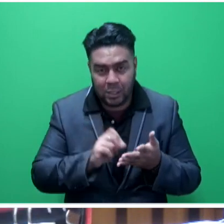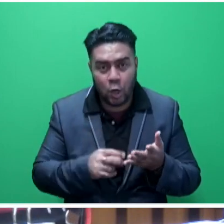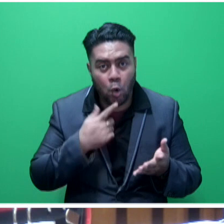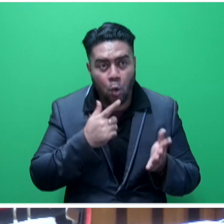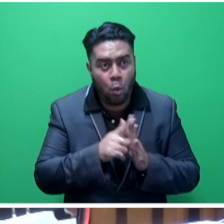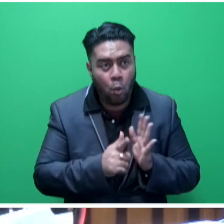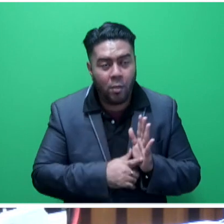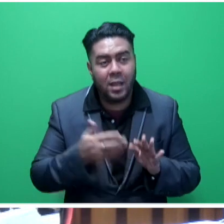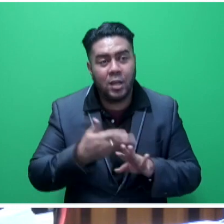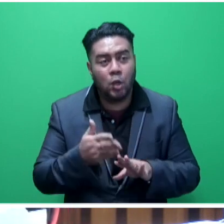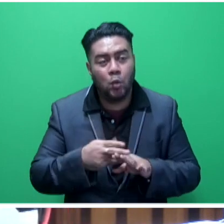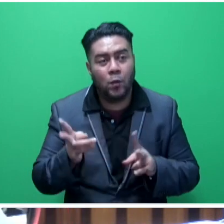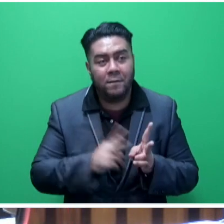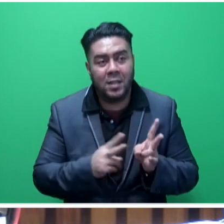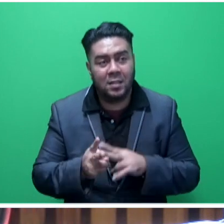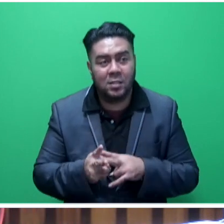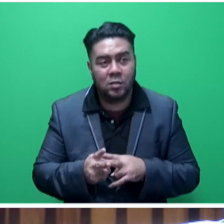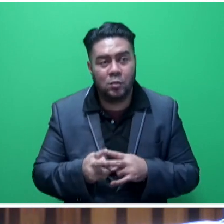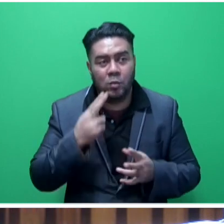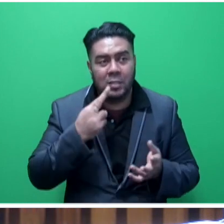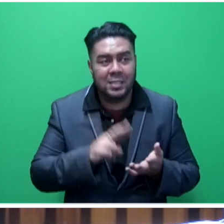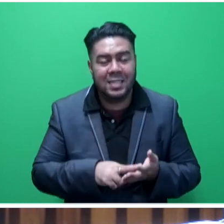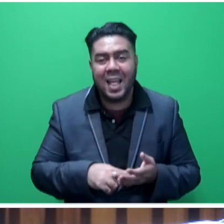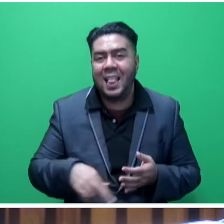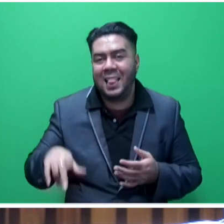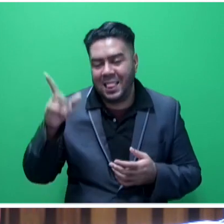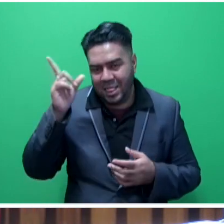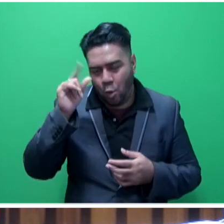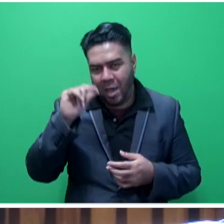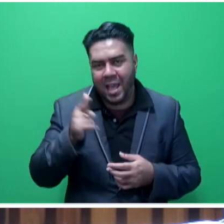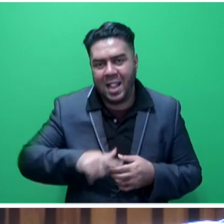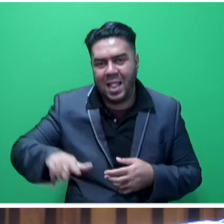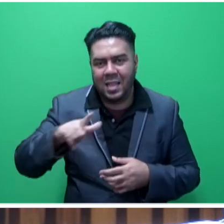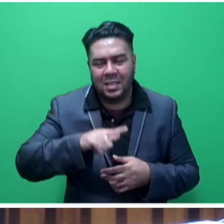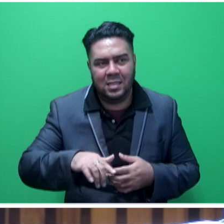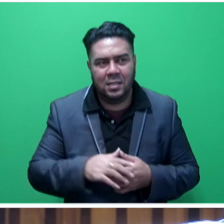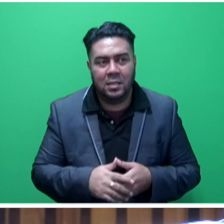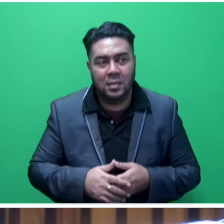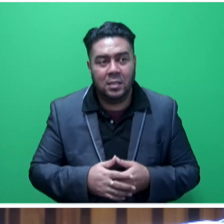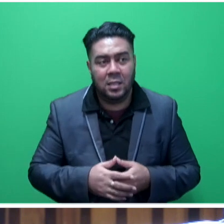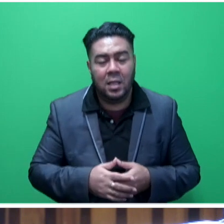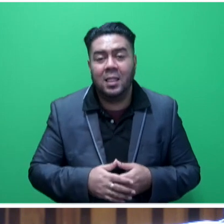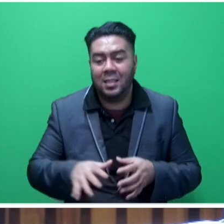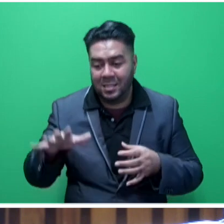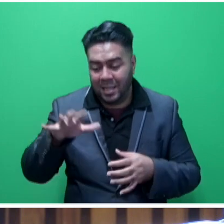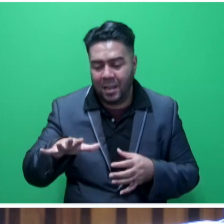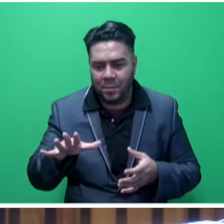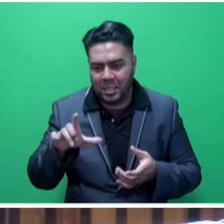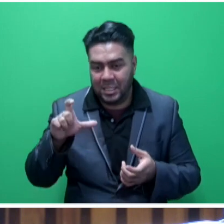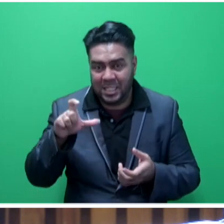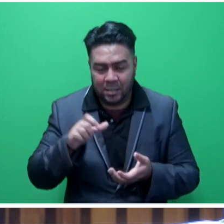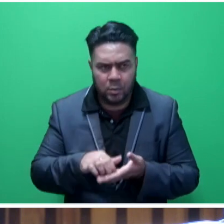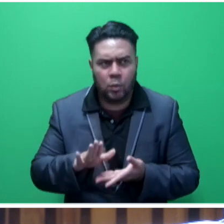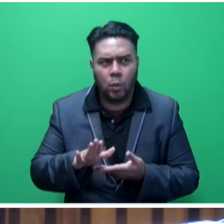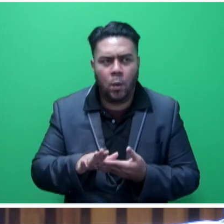new village will also be registered as such by the iTaukei Lands Commission. E. Site has been certified by the health authorities to